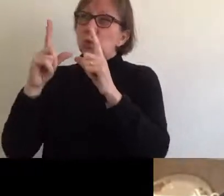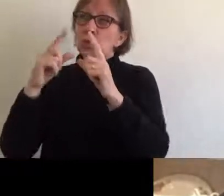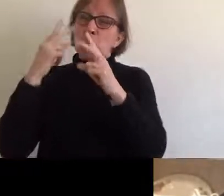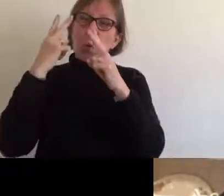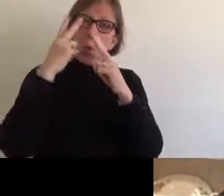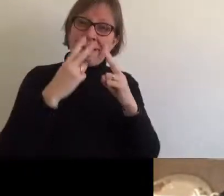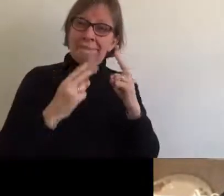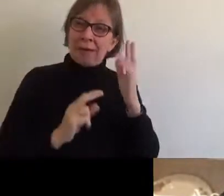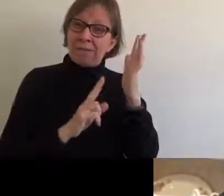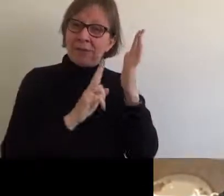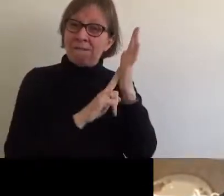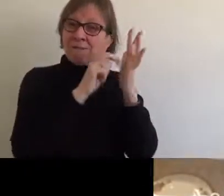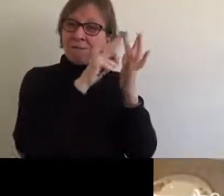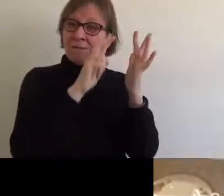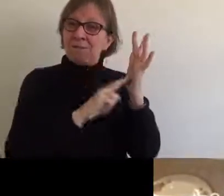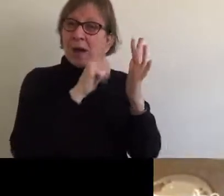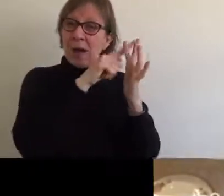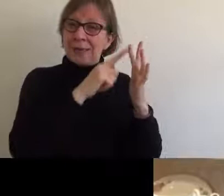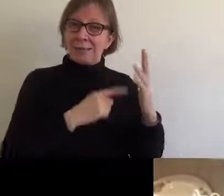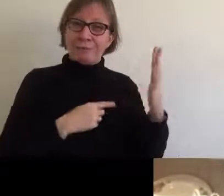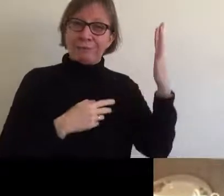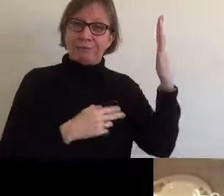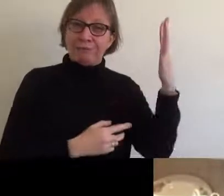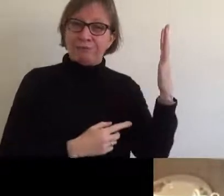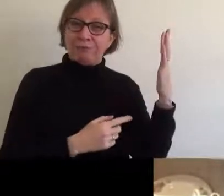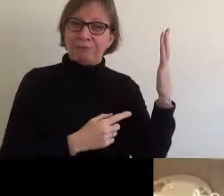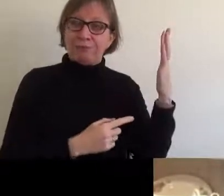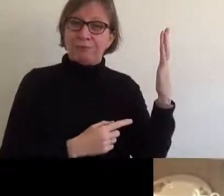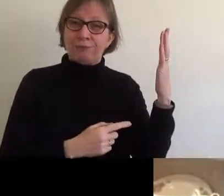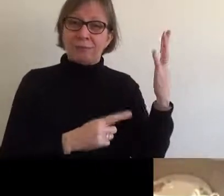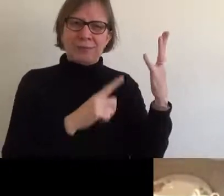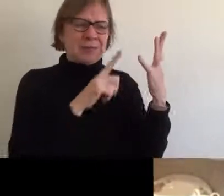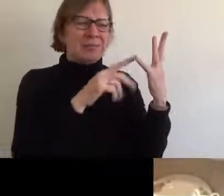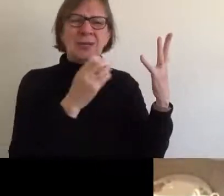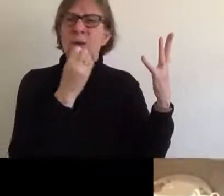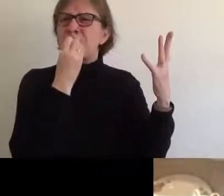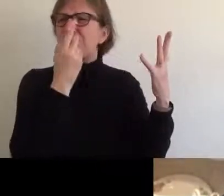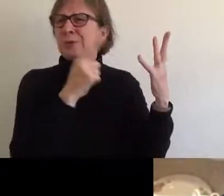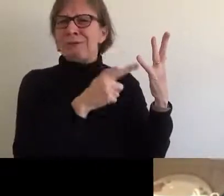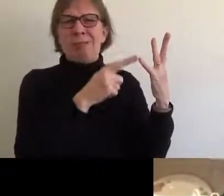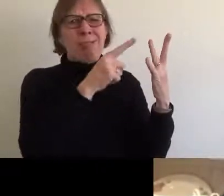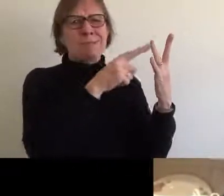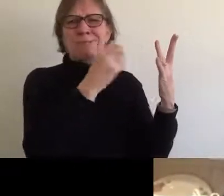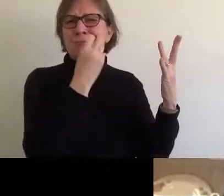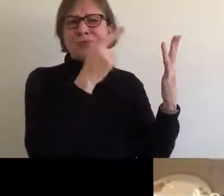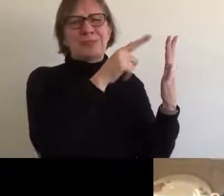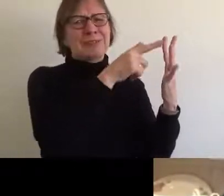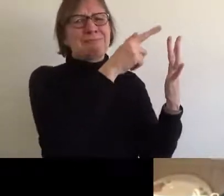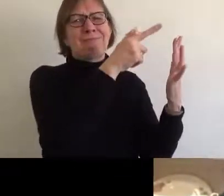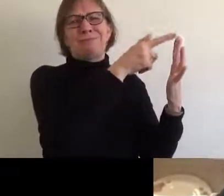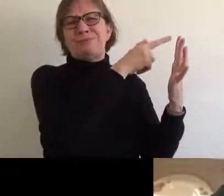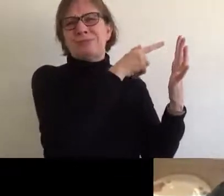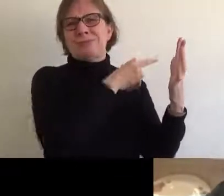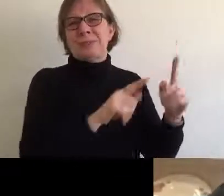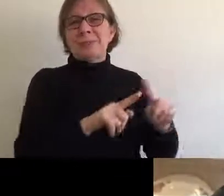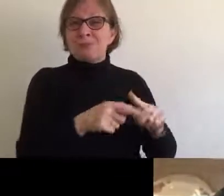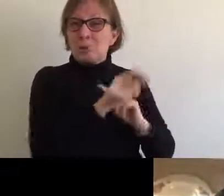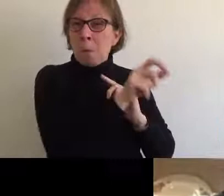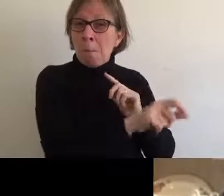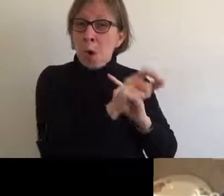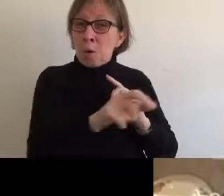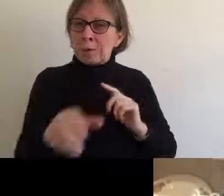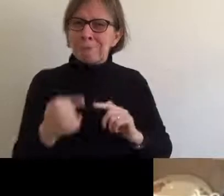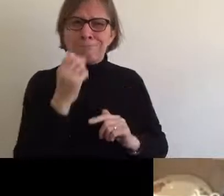with love. You call on us to see the beauty of each branch united to the vine, the beauty of each